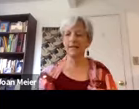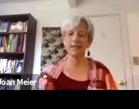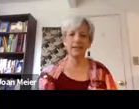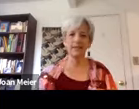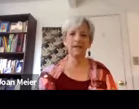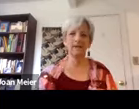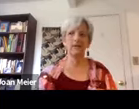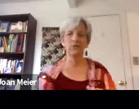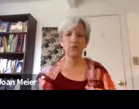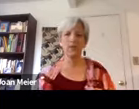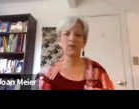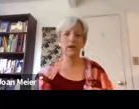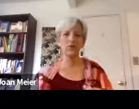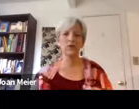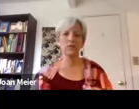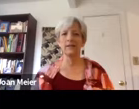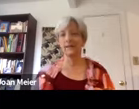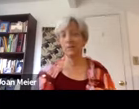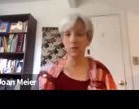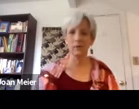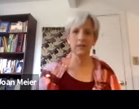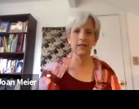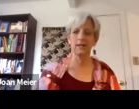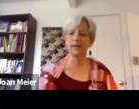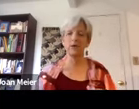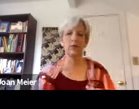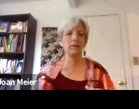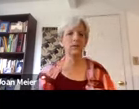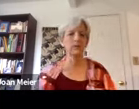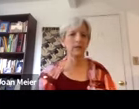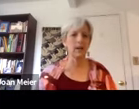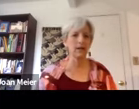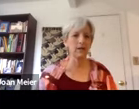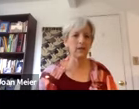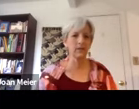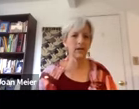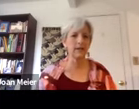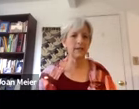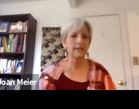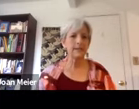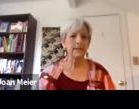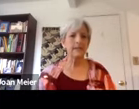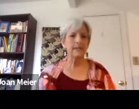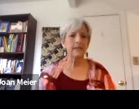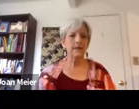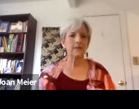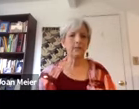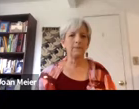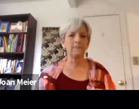get a significant group of trial court opinions that were published online, and we were able to do some comparisons from that.